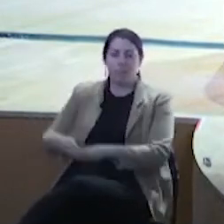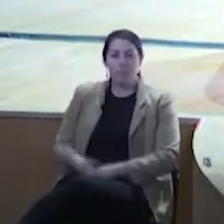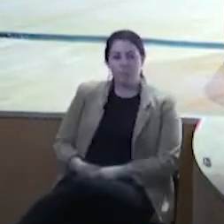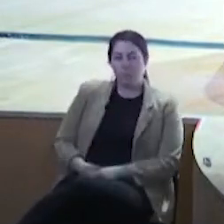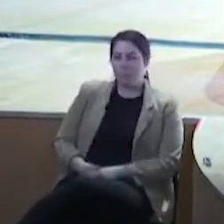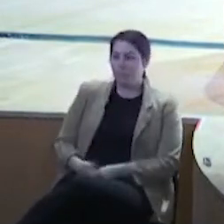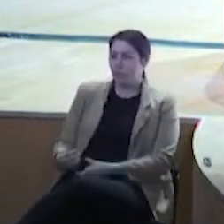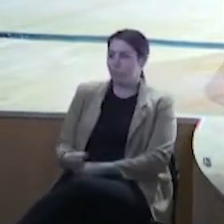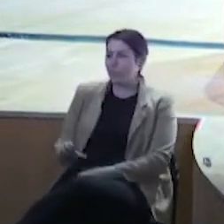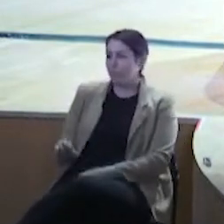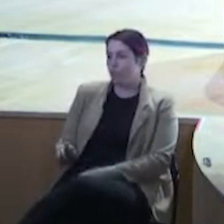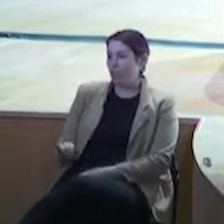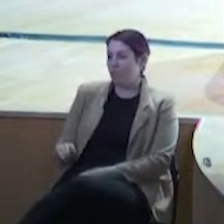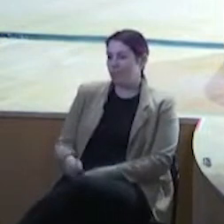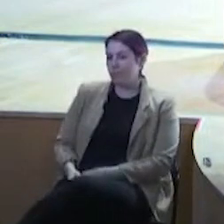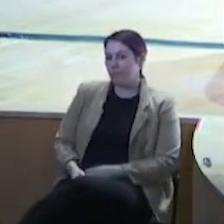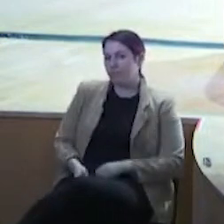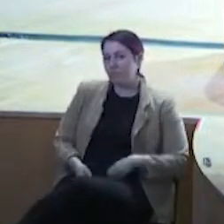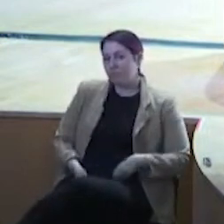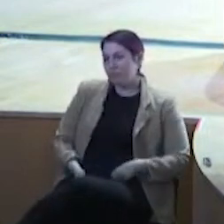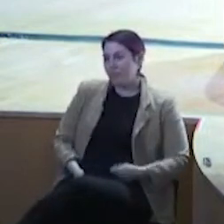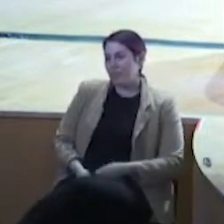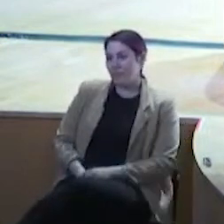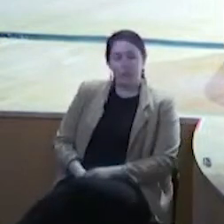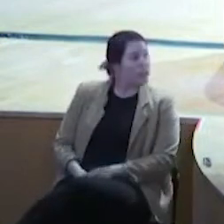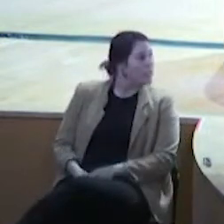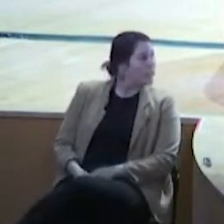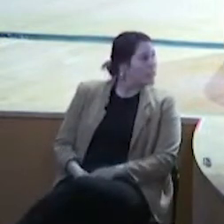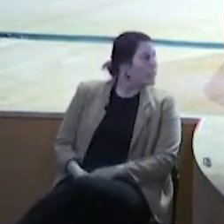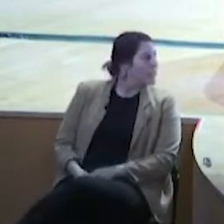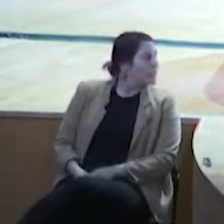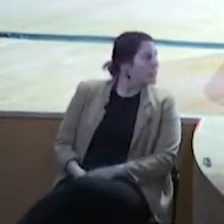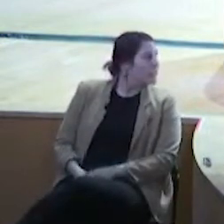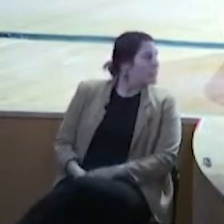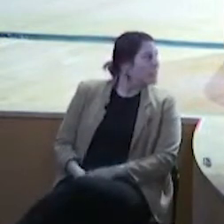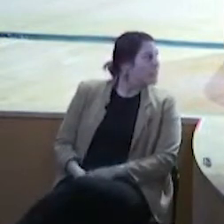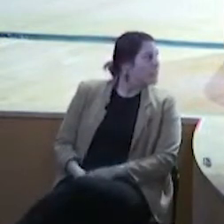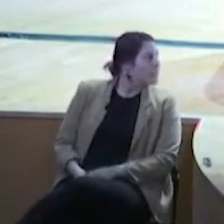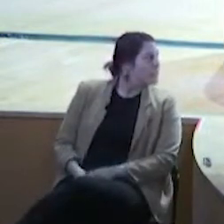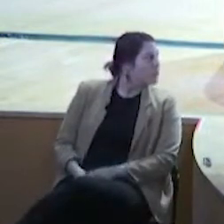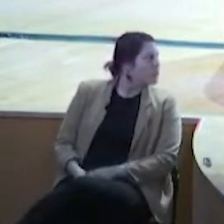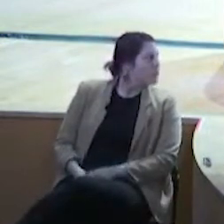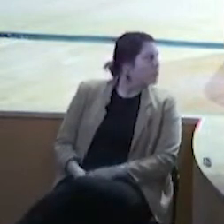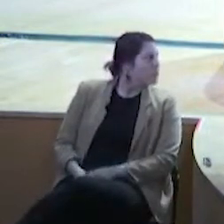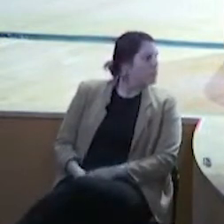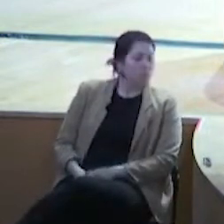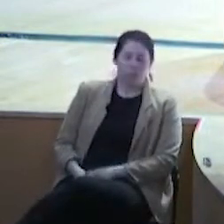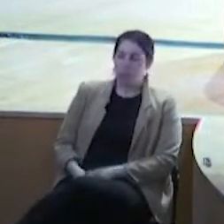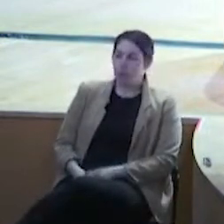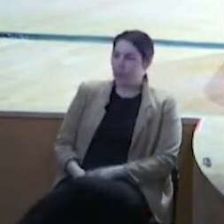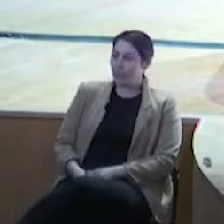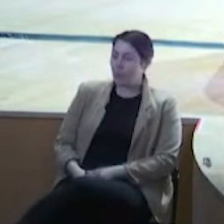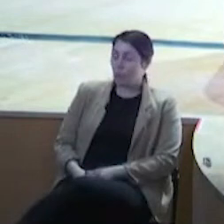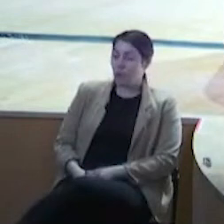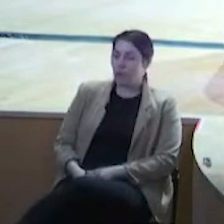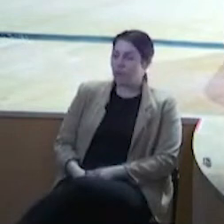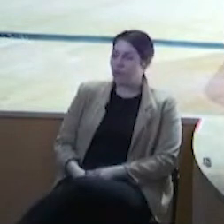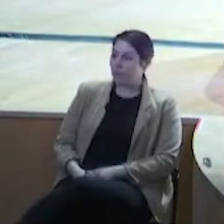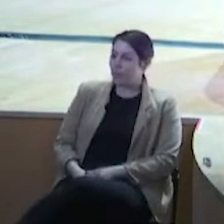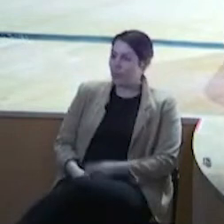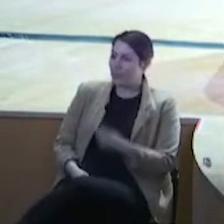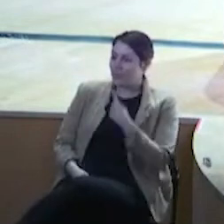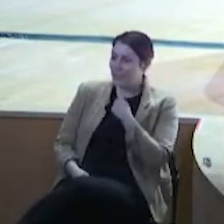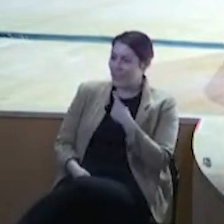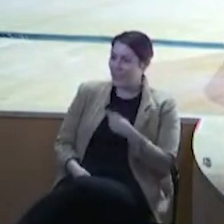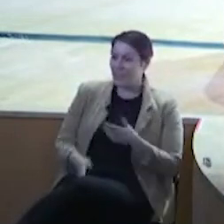you. And would you like to talk a little bit about the work that you're doing with the water in the rivers? Okay. As